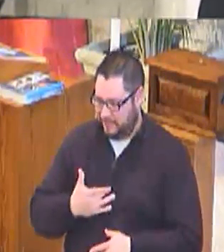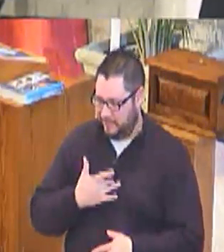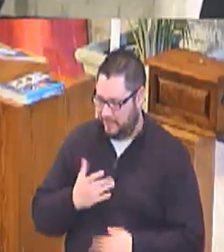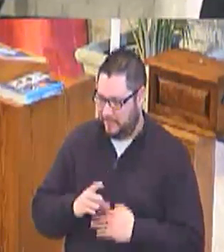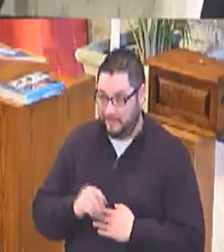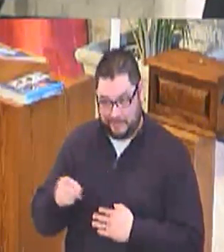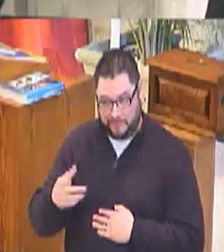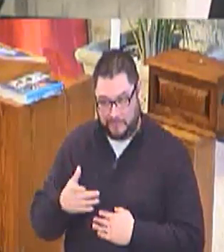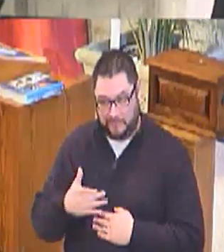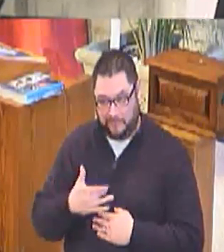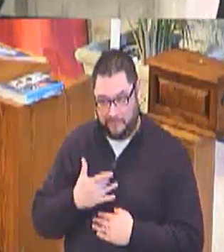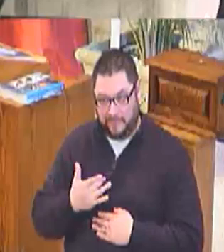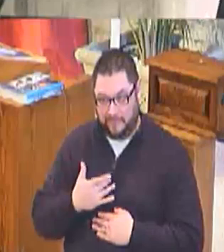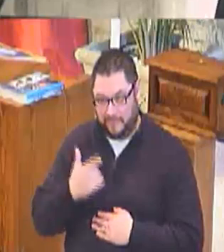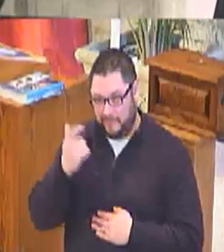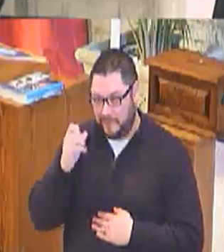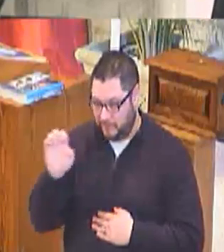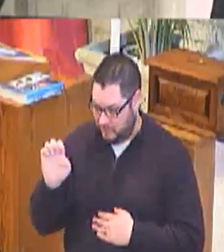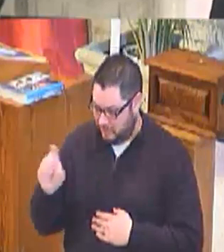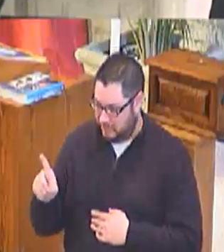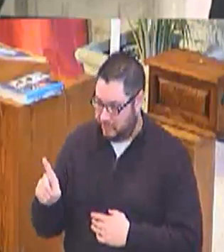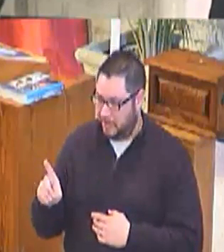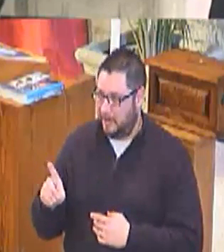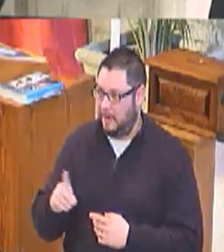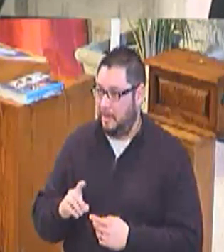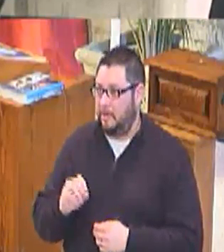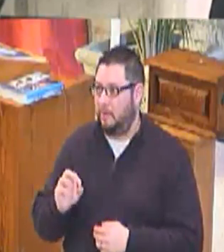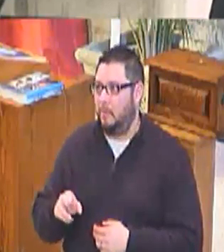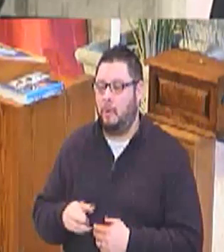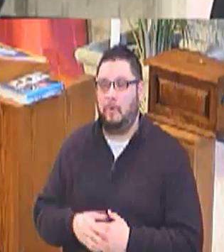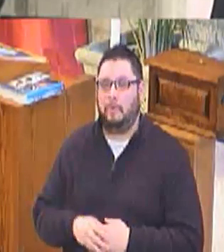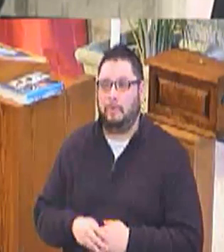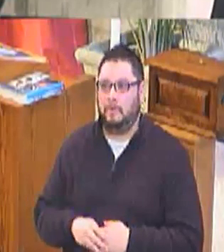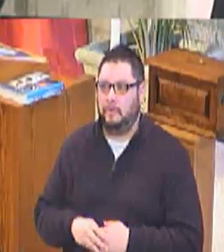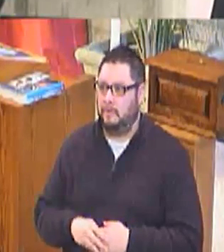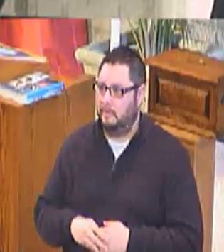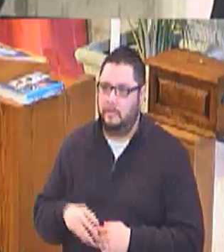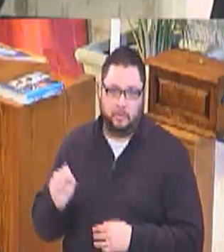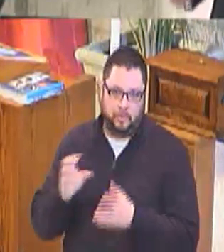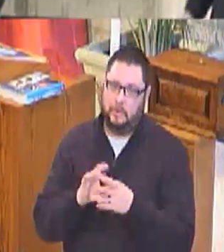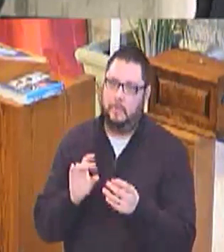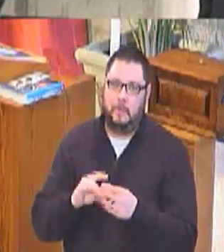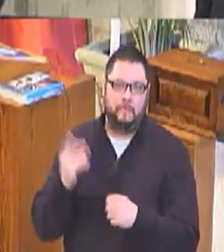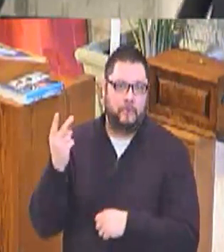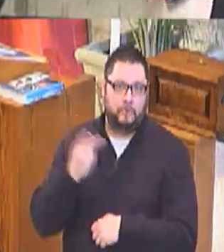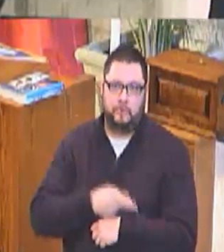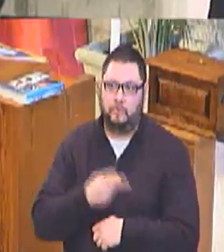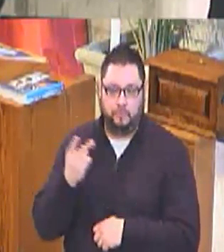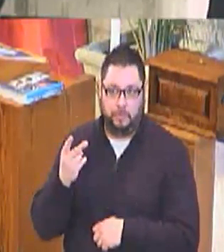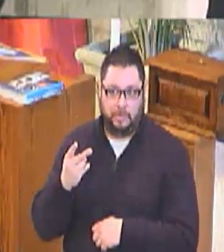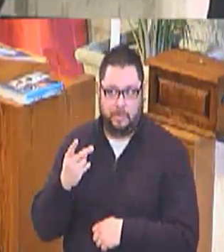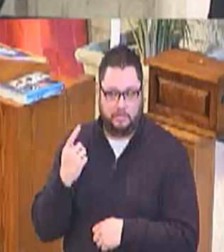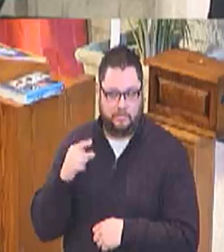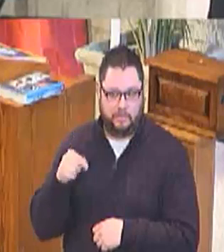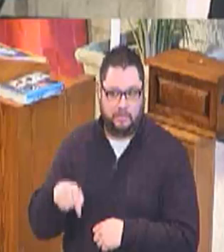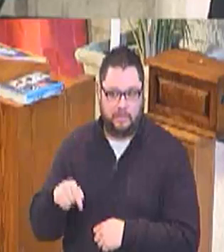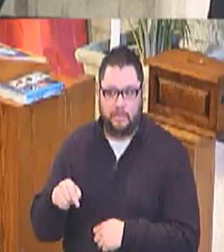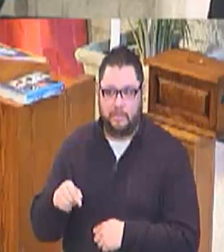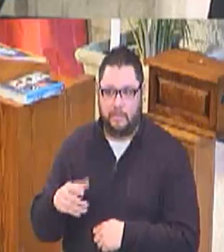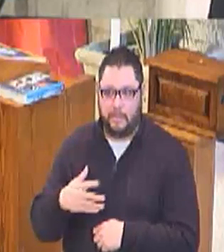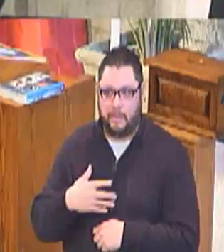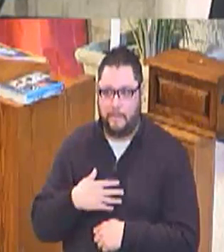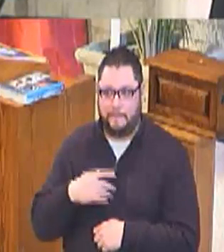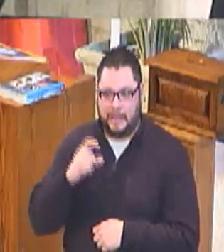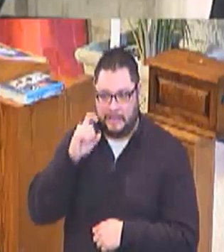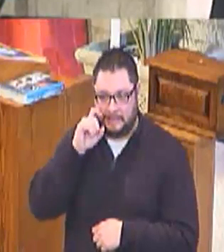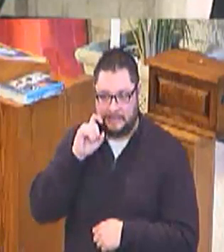yourself to feel less than because of your education? Or, oh, we could talk for 2 days on this one, my